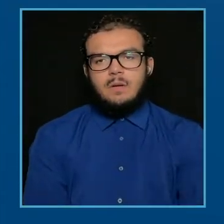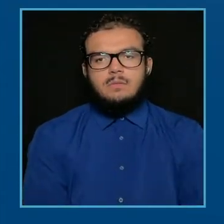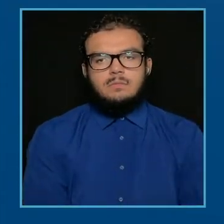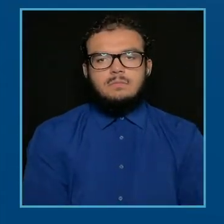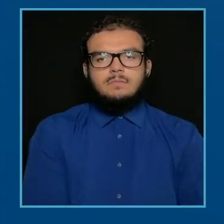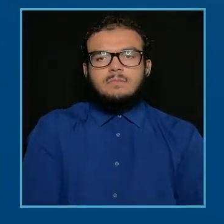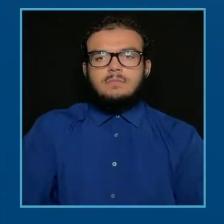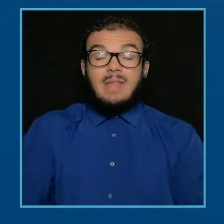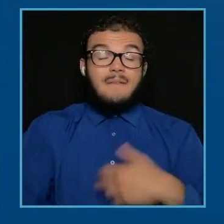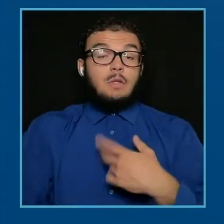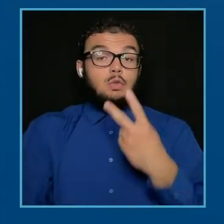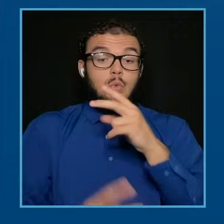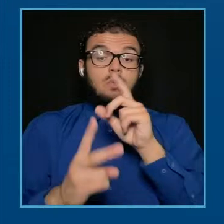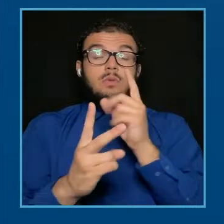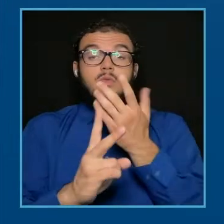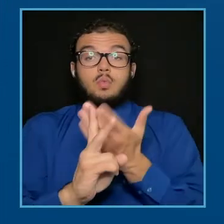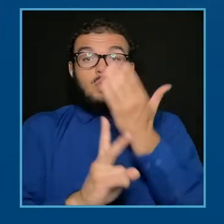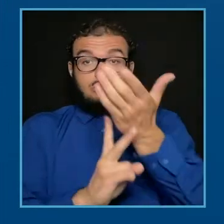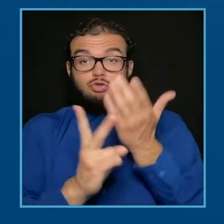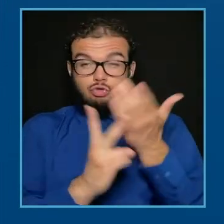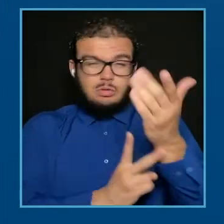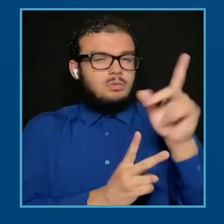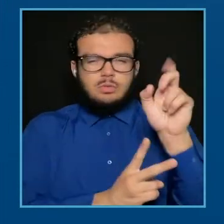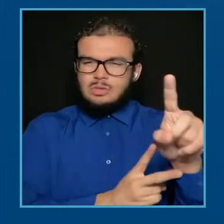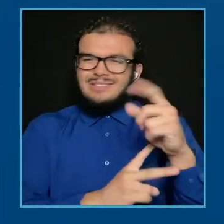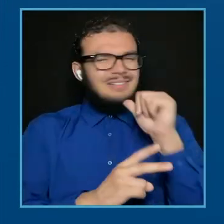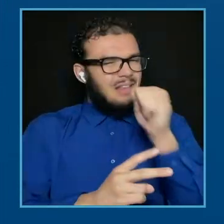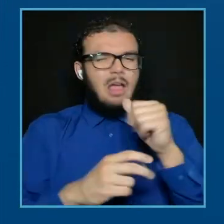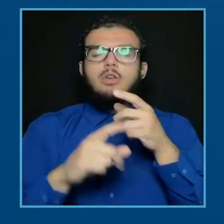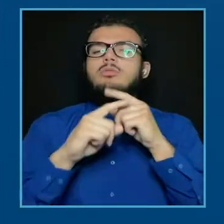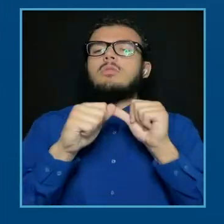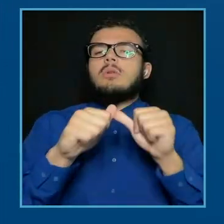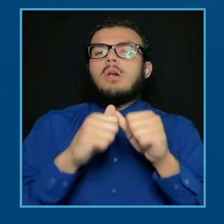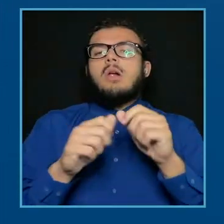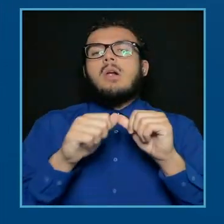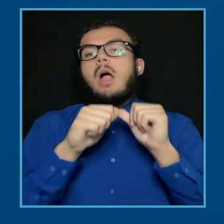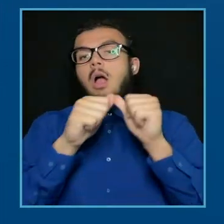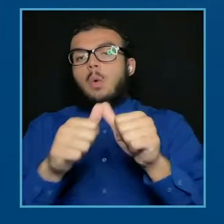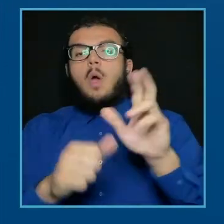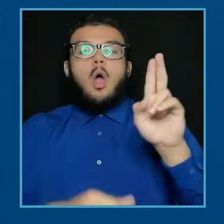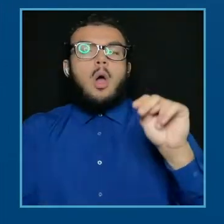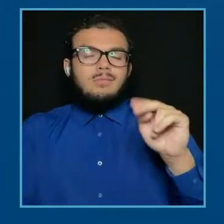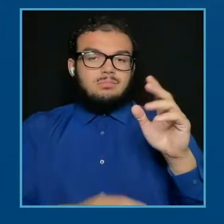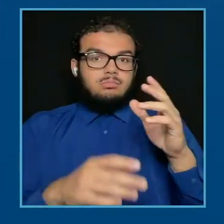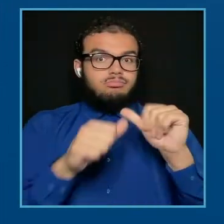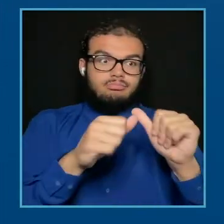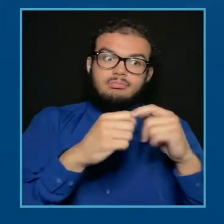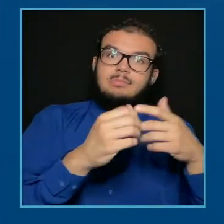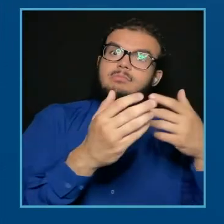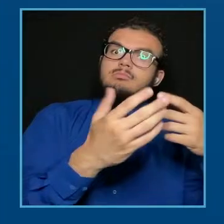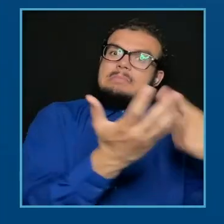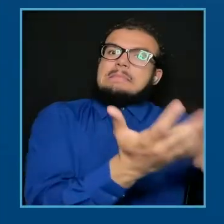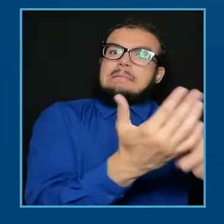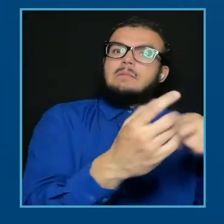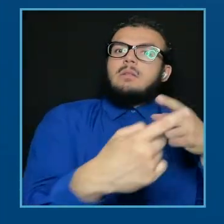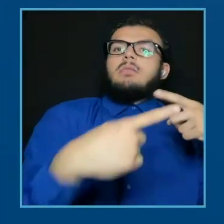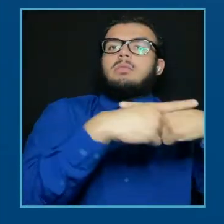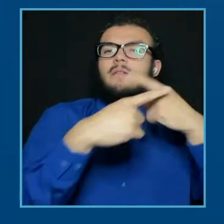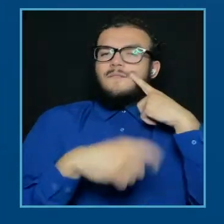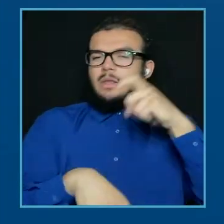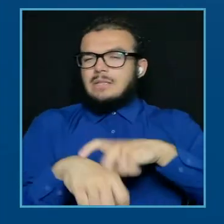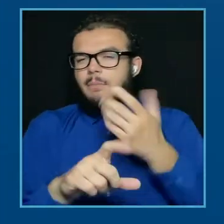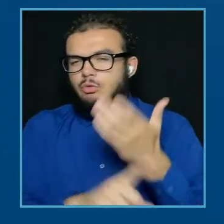questions before the body, that would not create an ongoing open-ended right to dispute the results in contravention of the timeliness